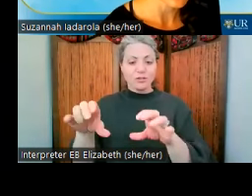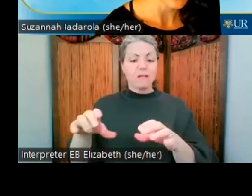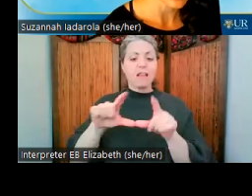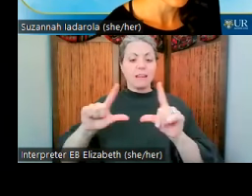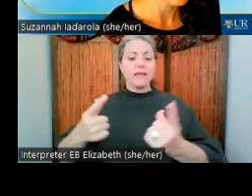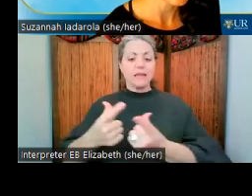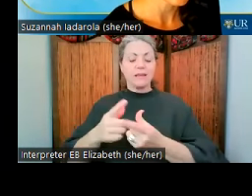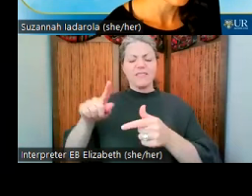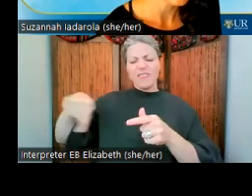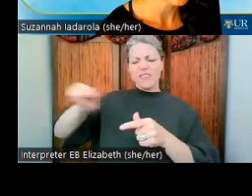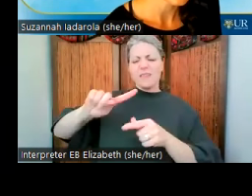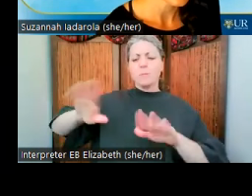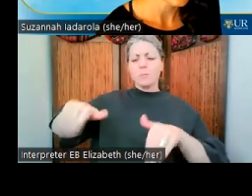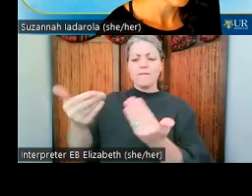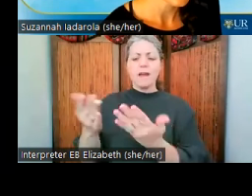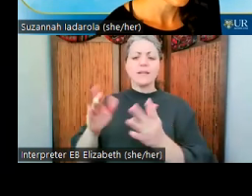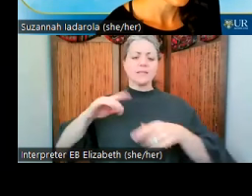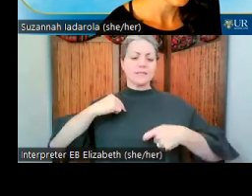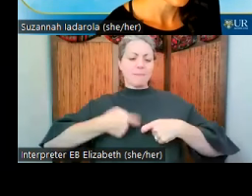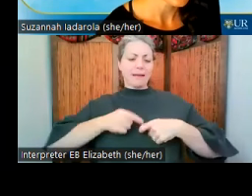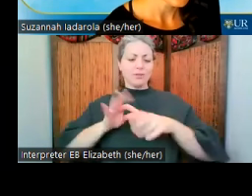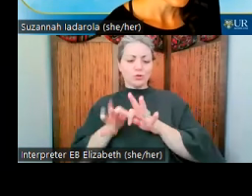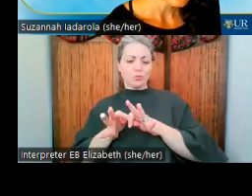event today.